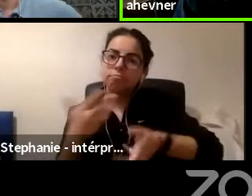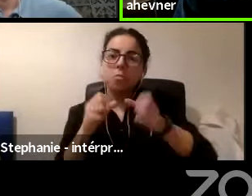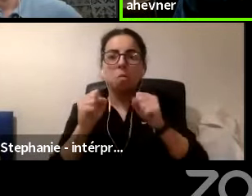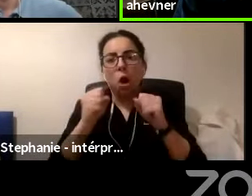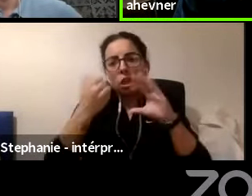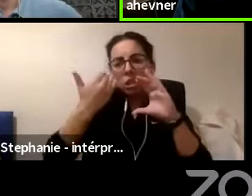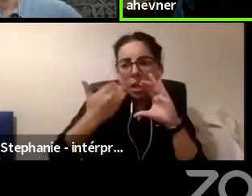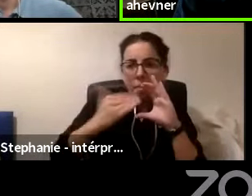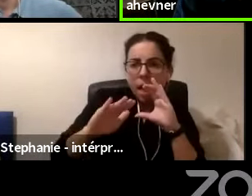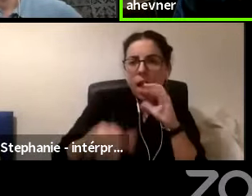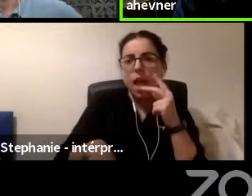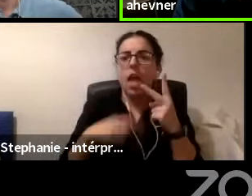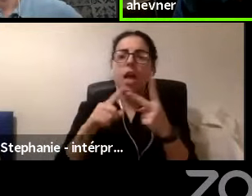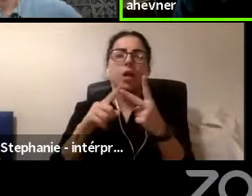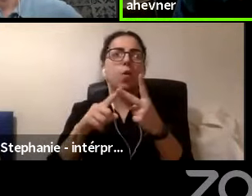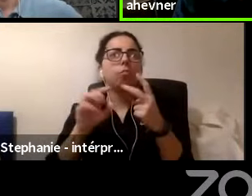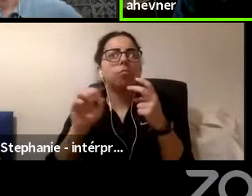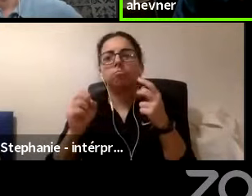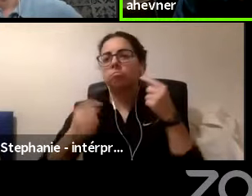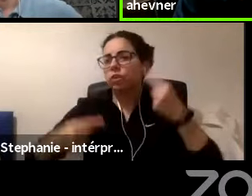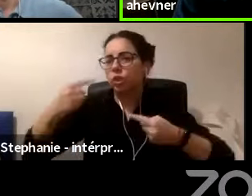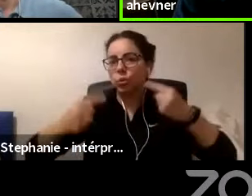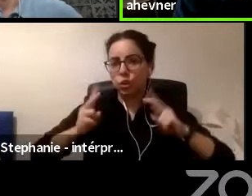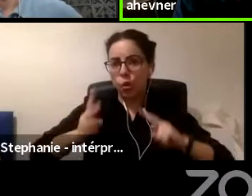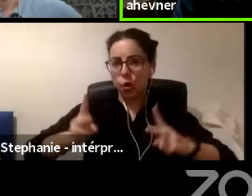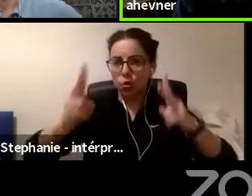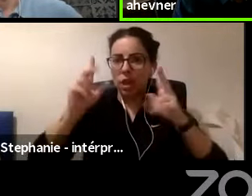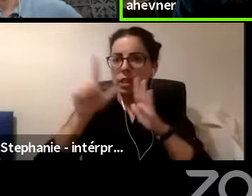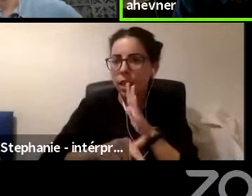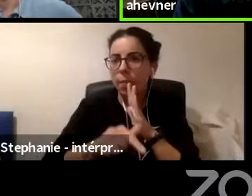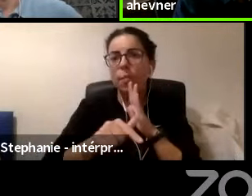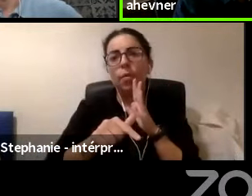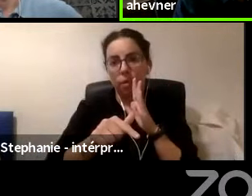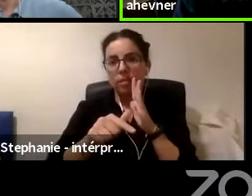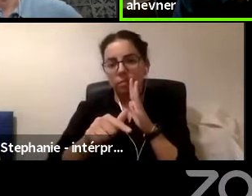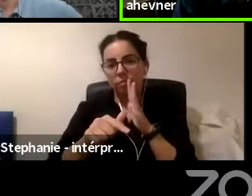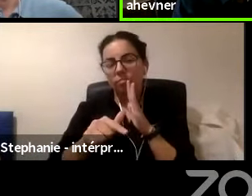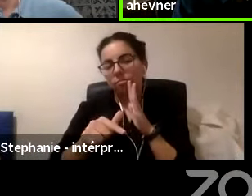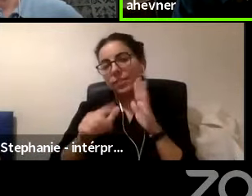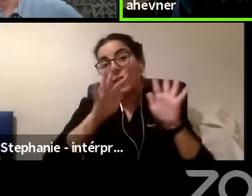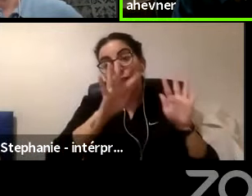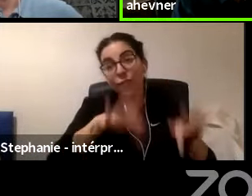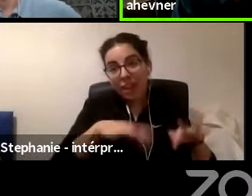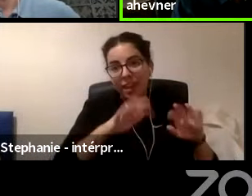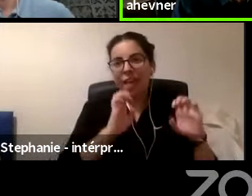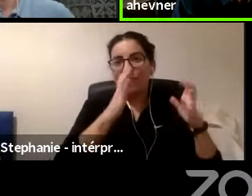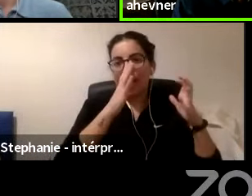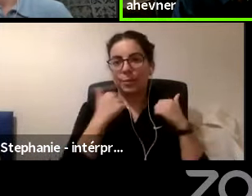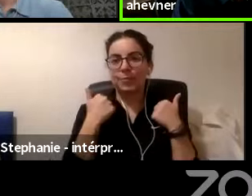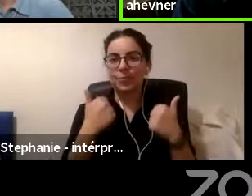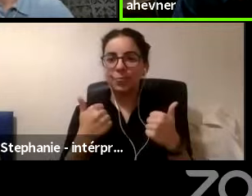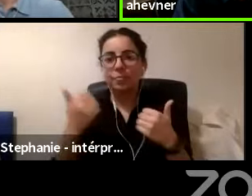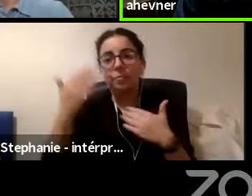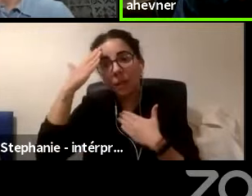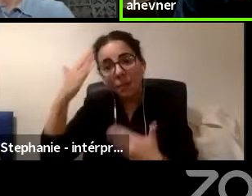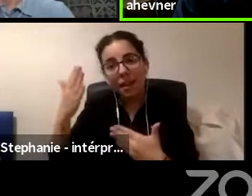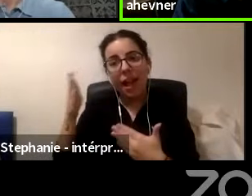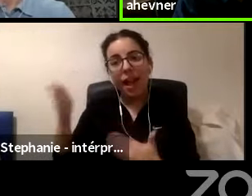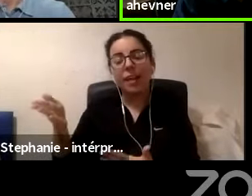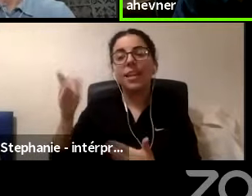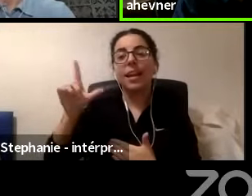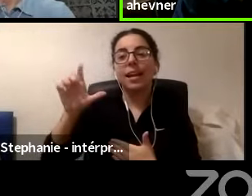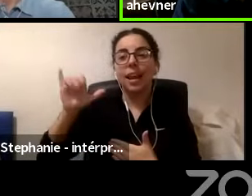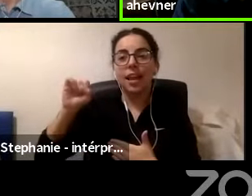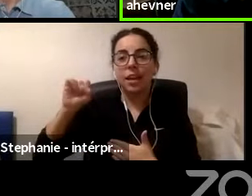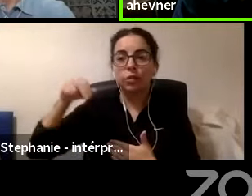email and continue the discussion even beyond this conference. So thank you, Gleason, for the introduction.